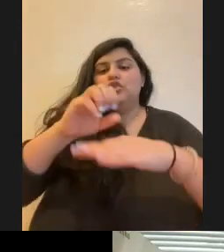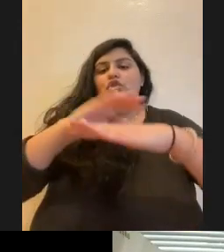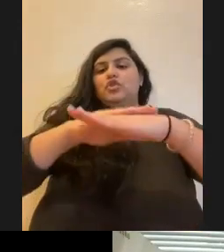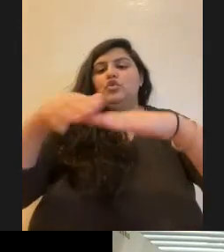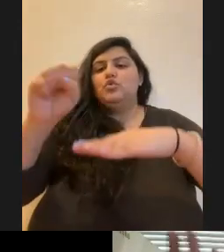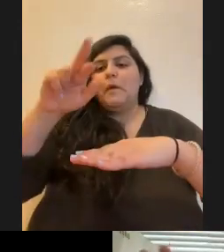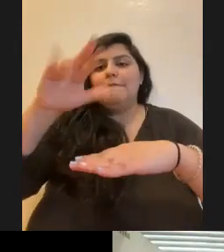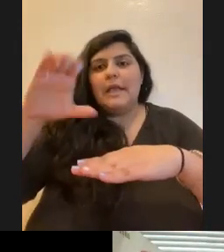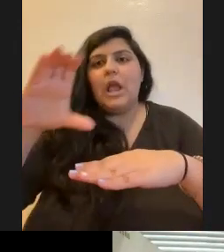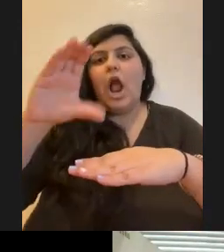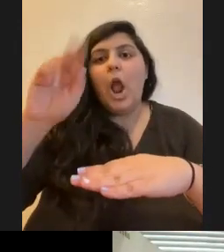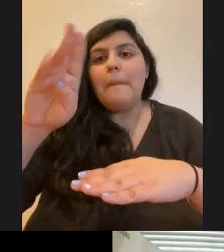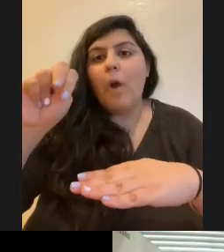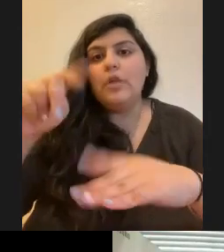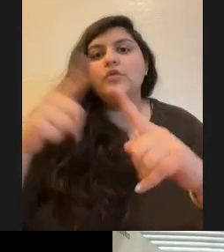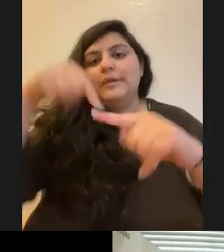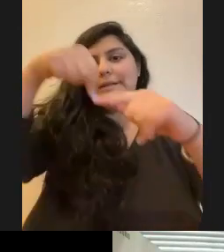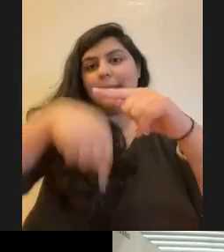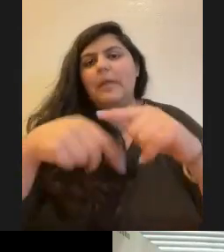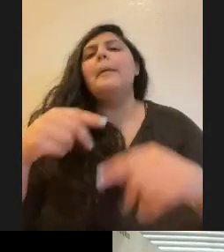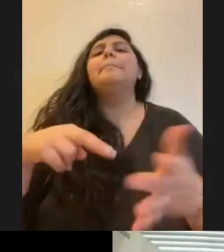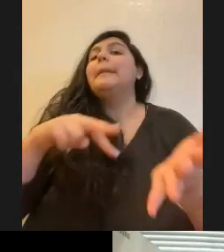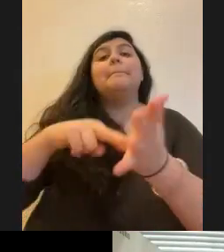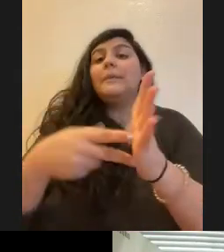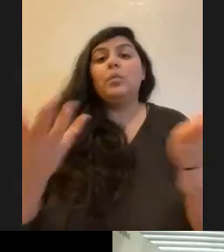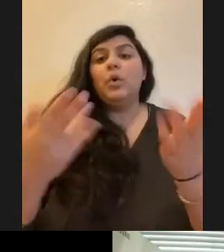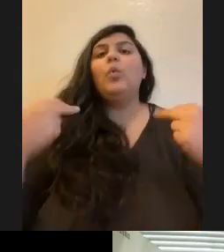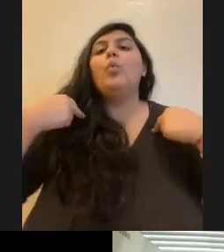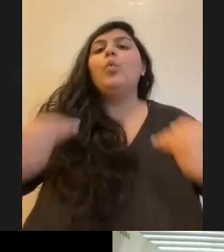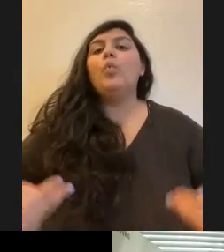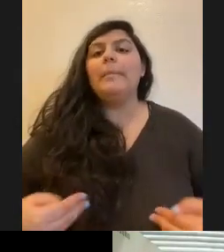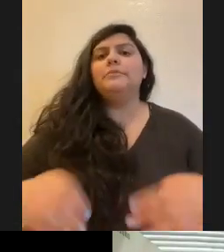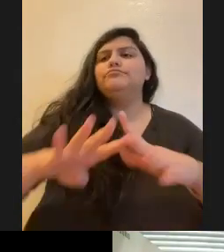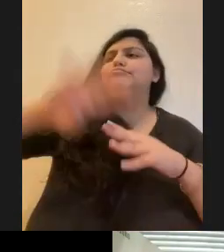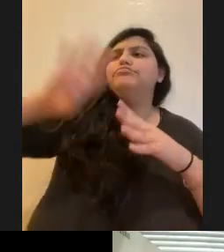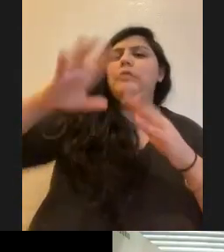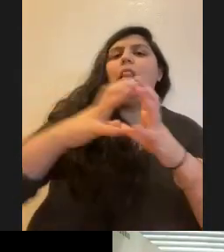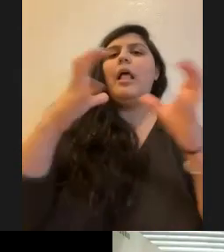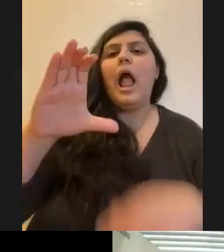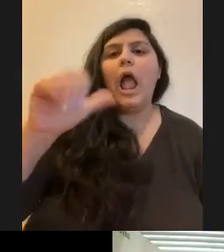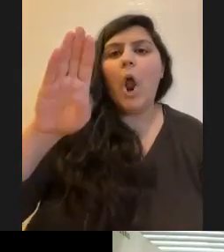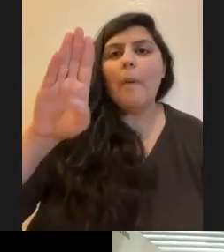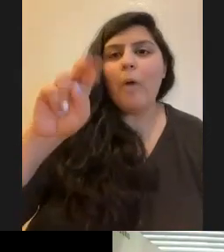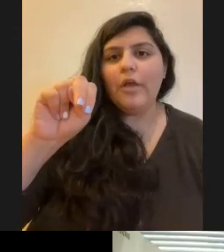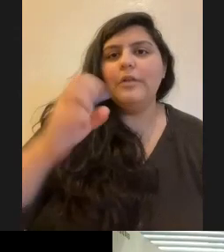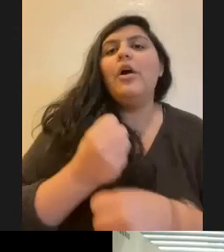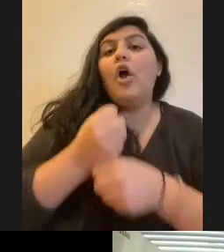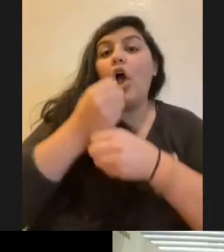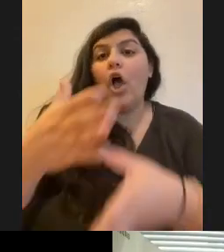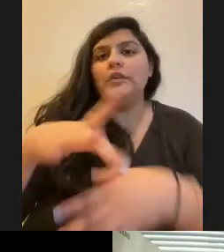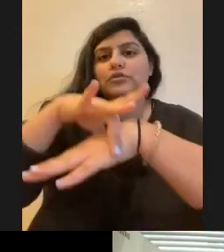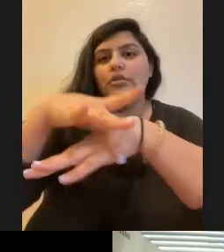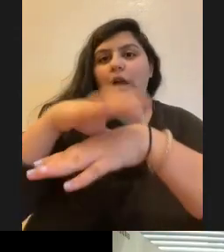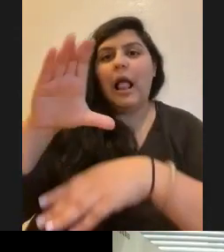means humans are putting out a lot of carbon into the atmosphere. That's what's kind of creating climate change.